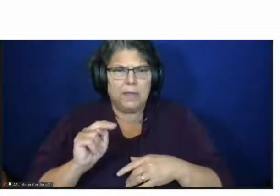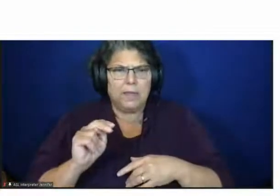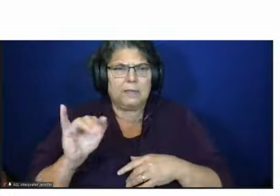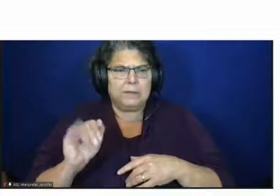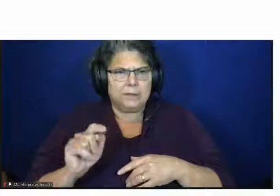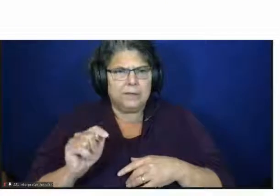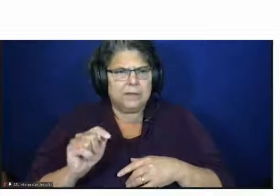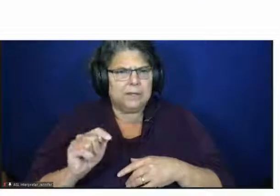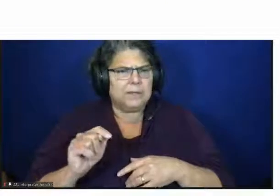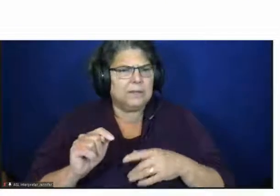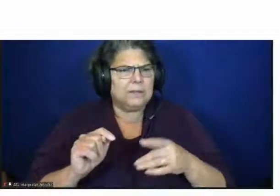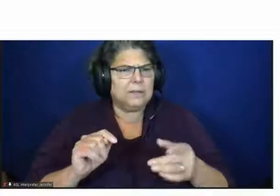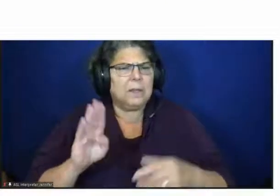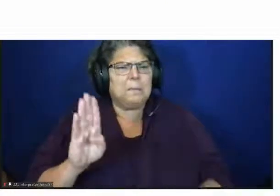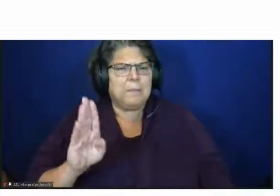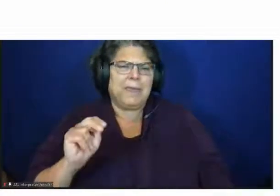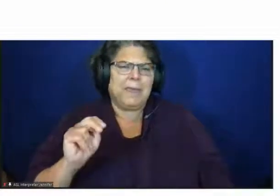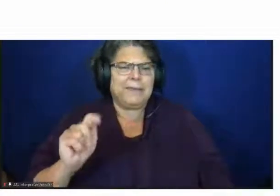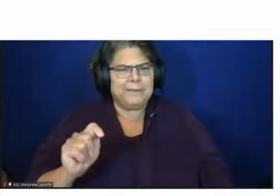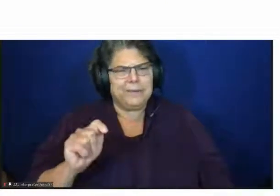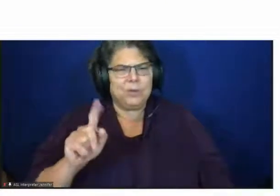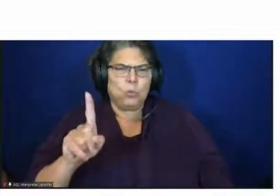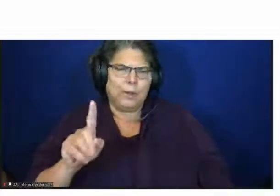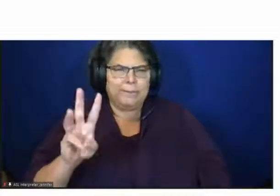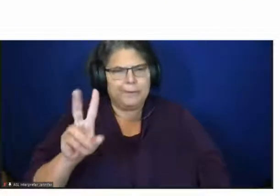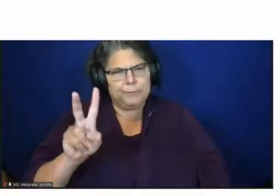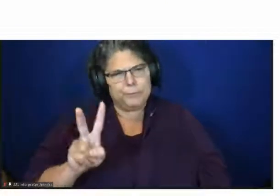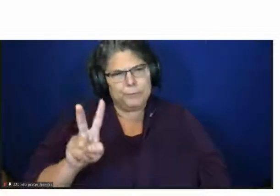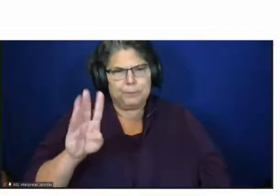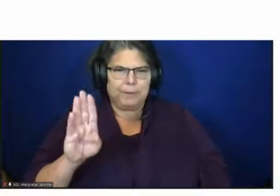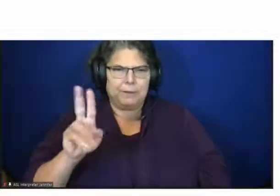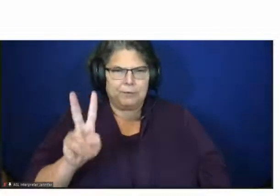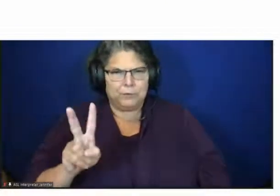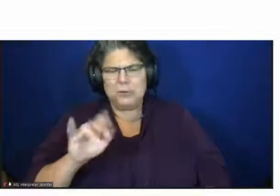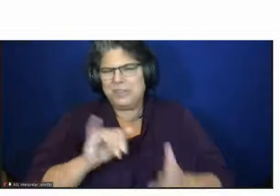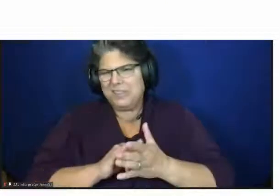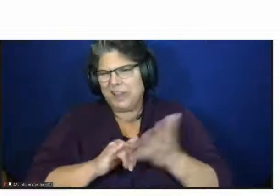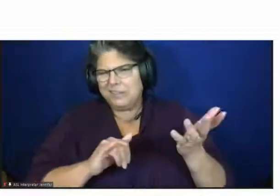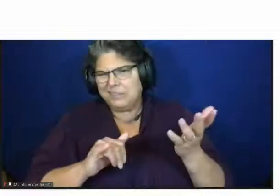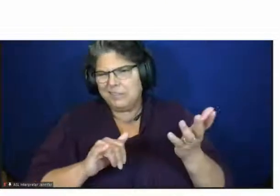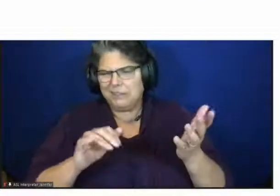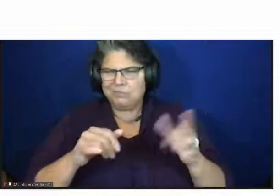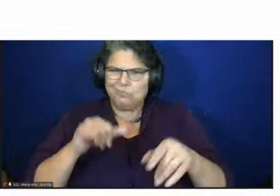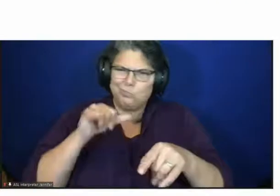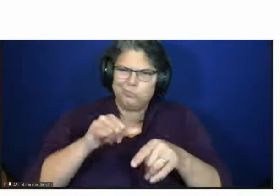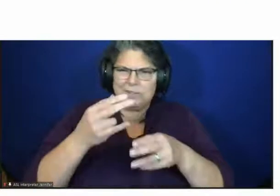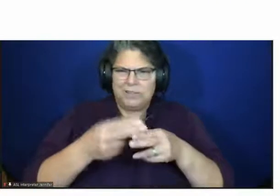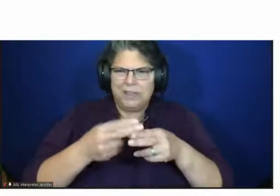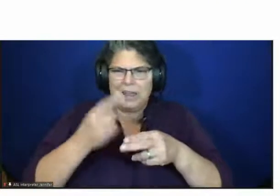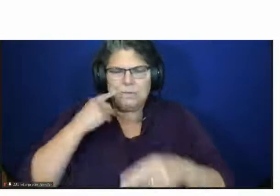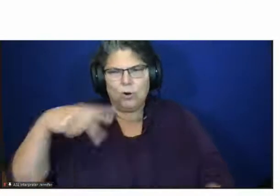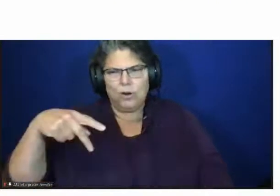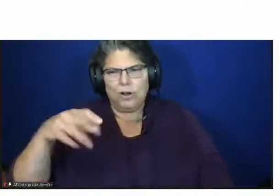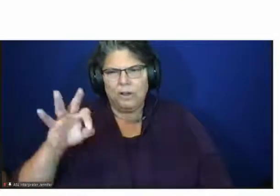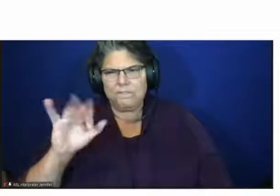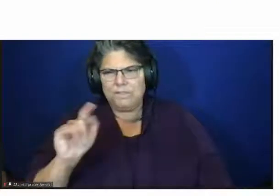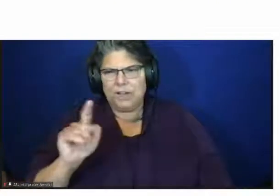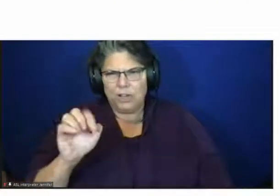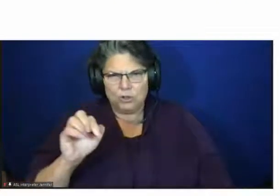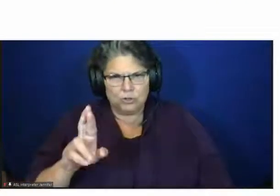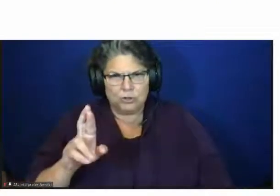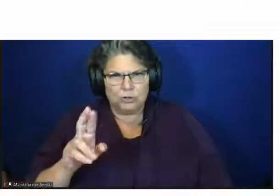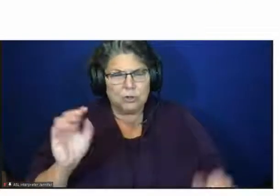BNT162b2 is the technical name for Pfizer. So no safety concerns for children in the 5 to 12-year age